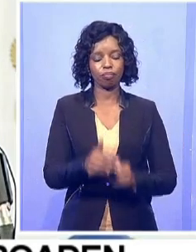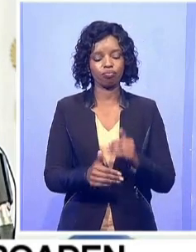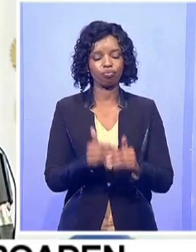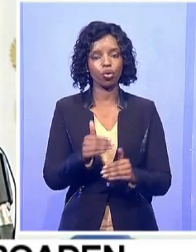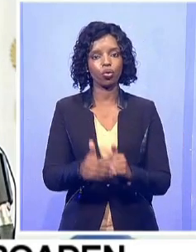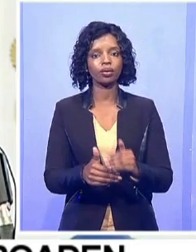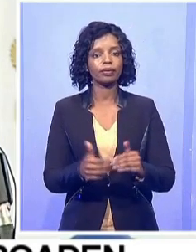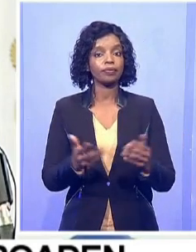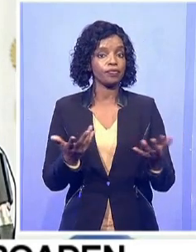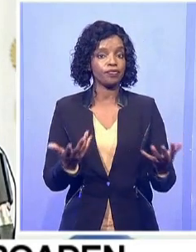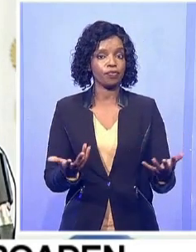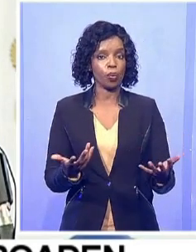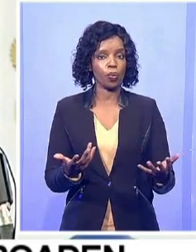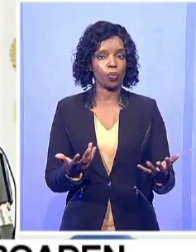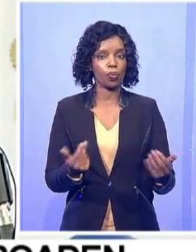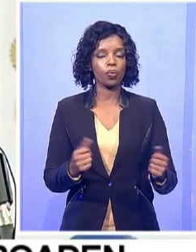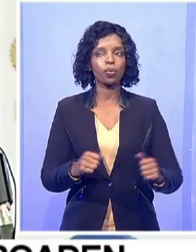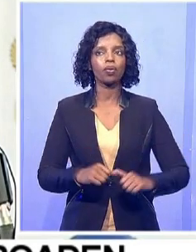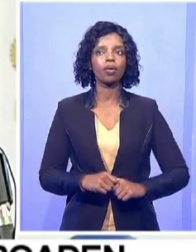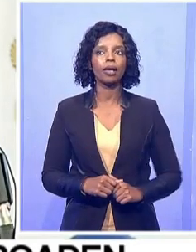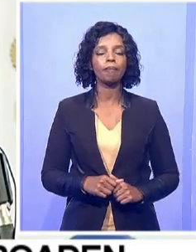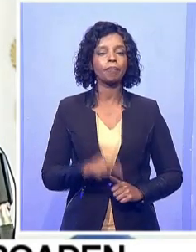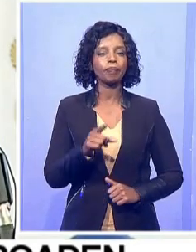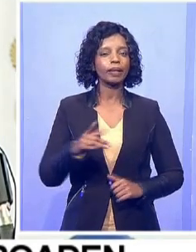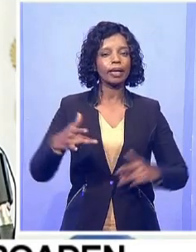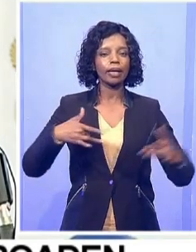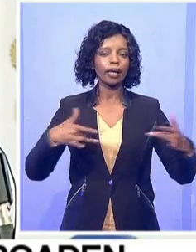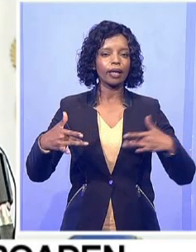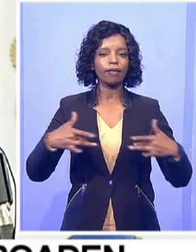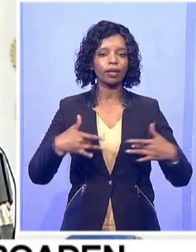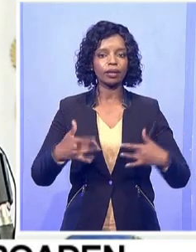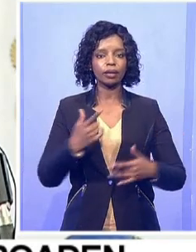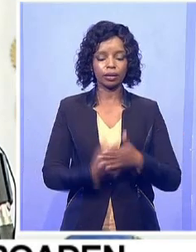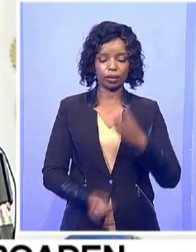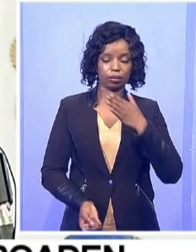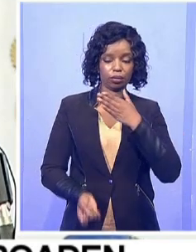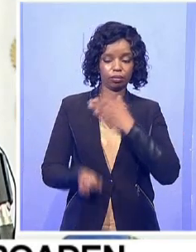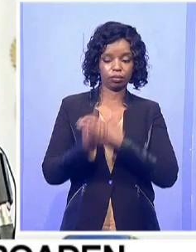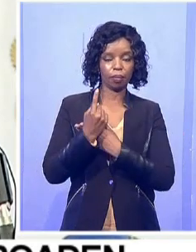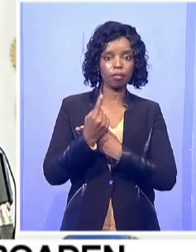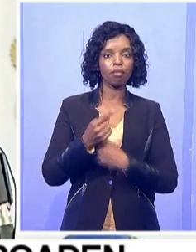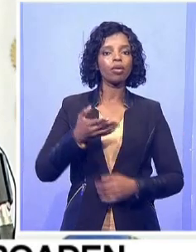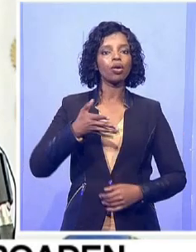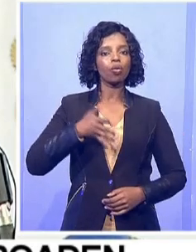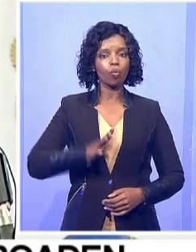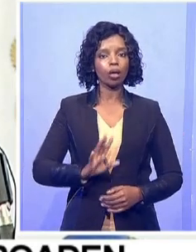address these well-articulated grievances in that memorandum.